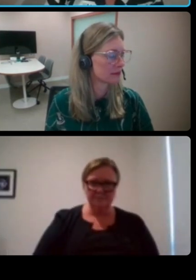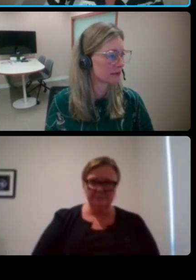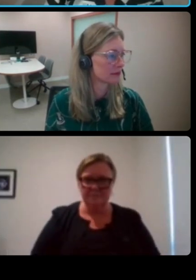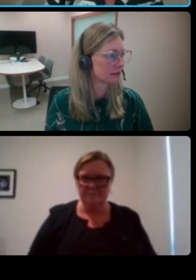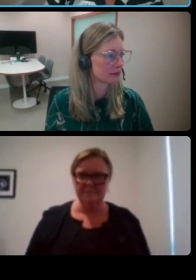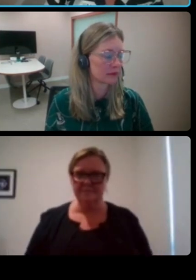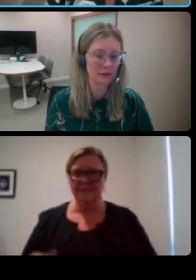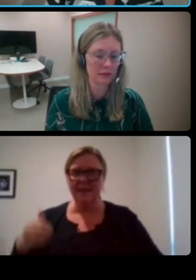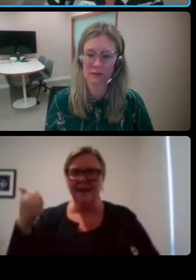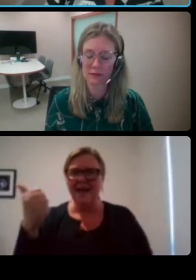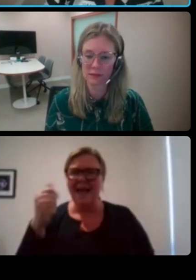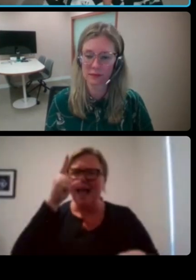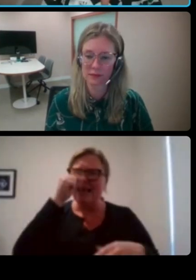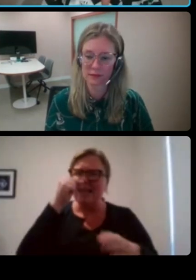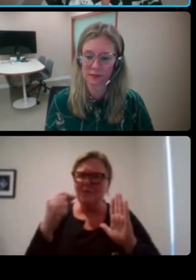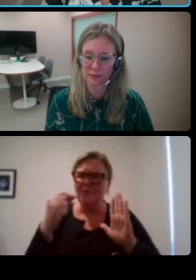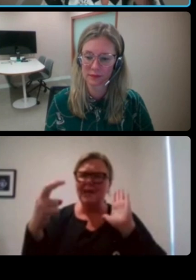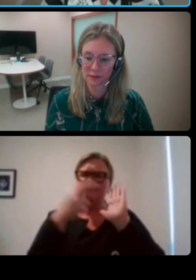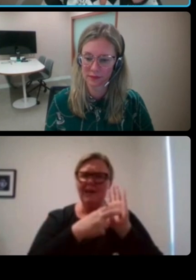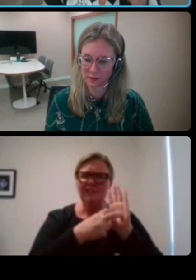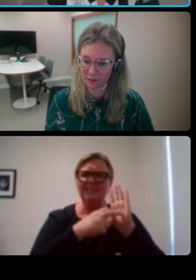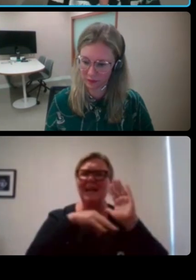Can we register against a number of categories?